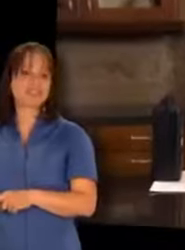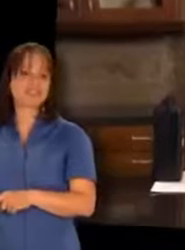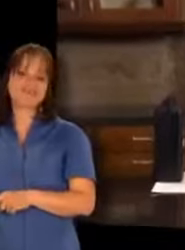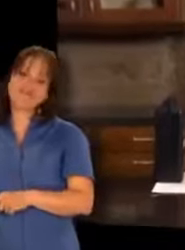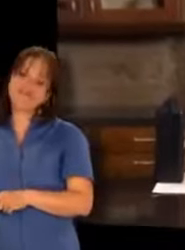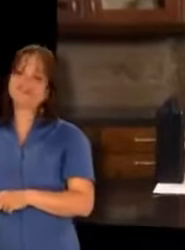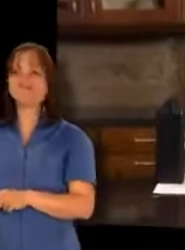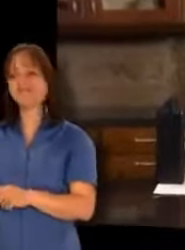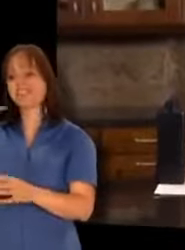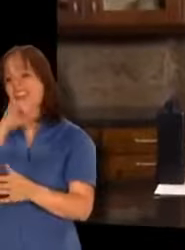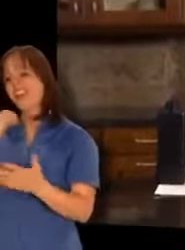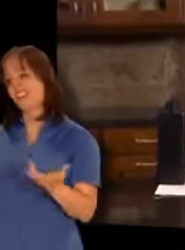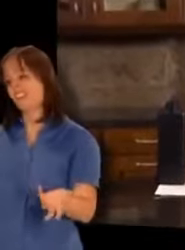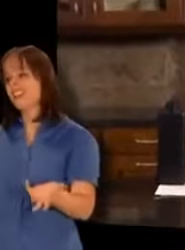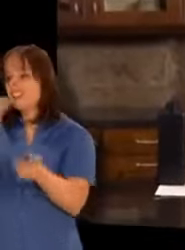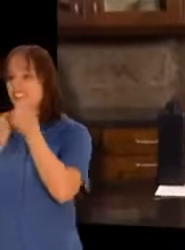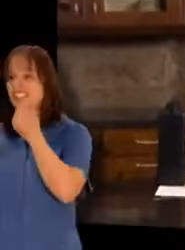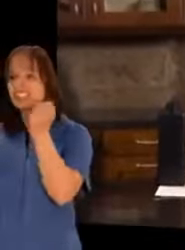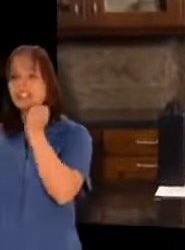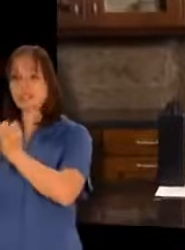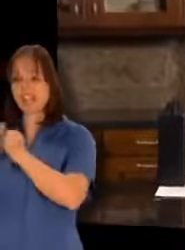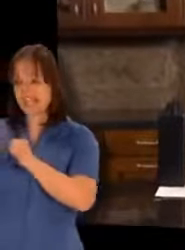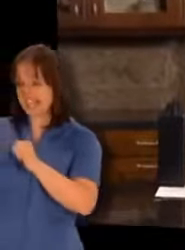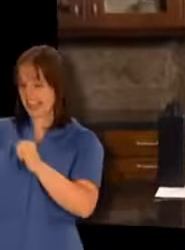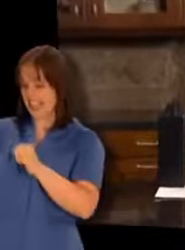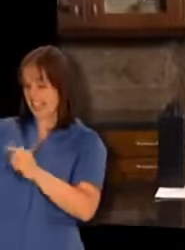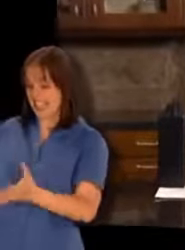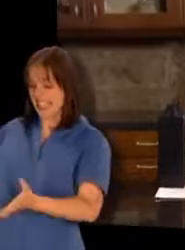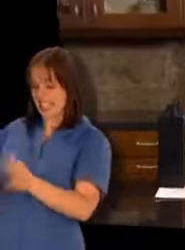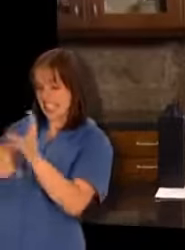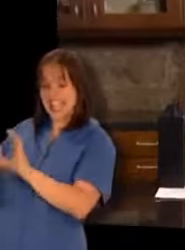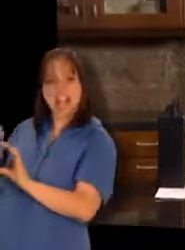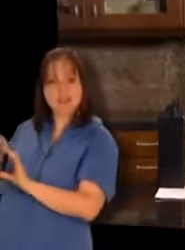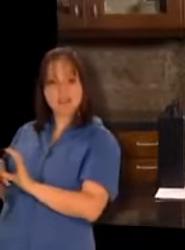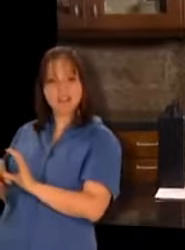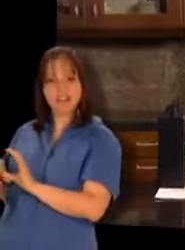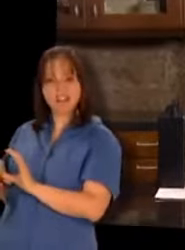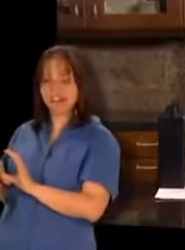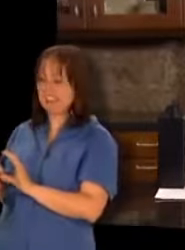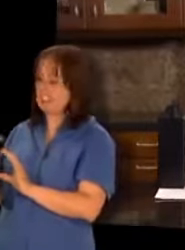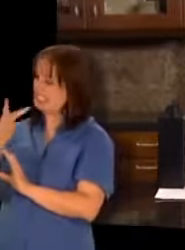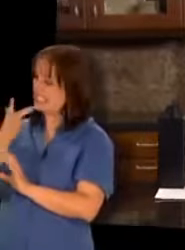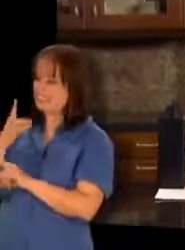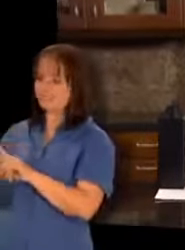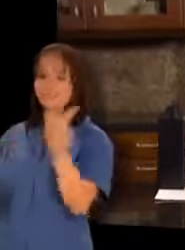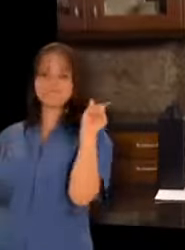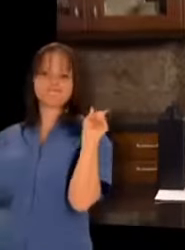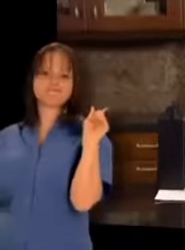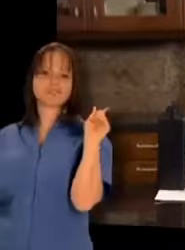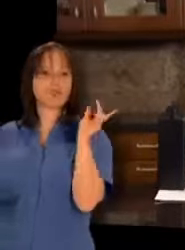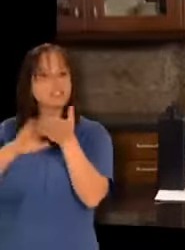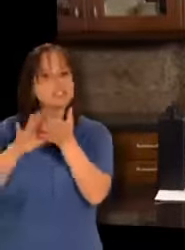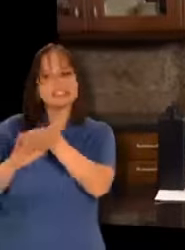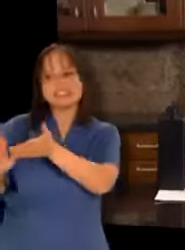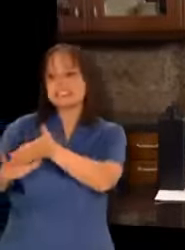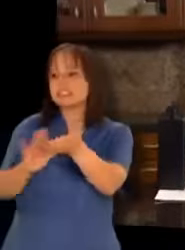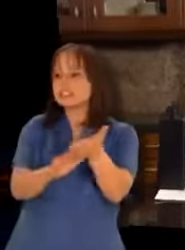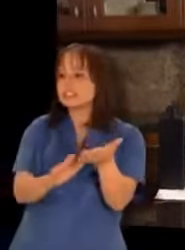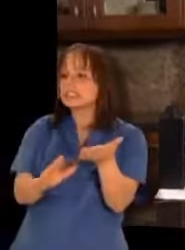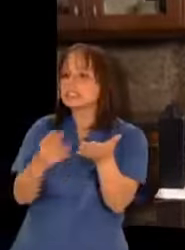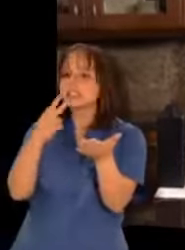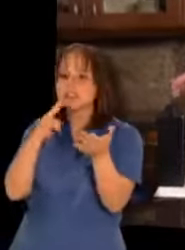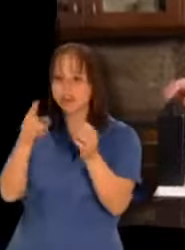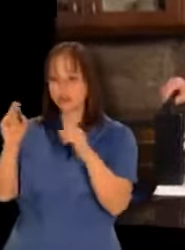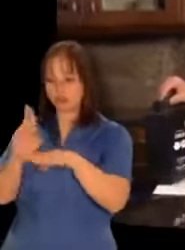were eating the tomatoes with this on there. And that will definitely affect the taste. And guess what? When you clean your produce with